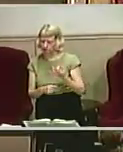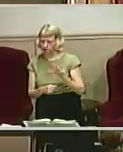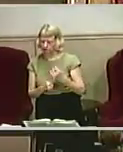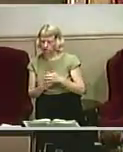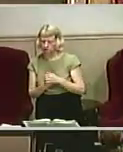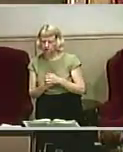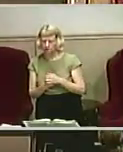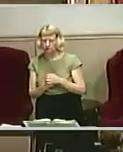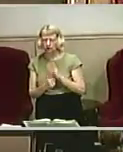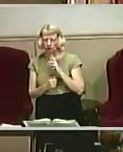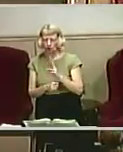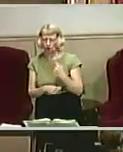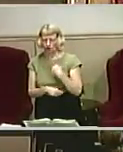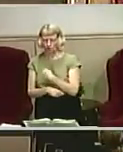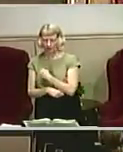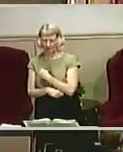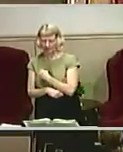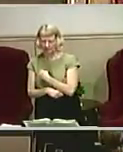Are we